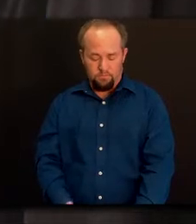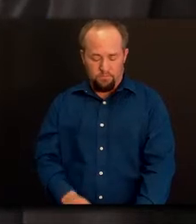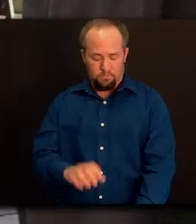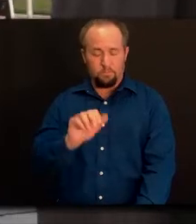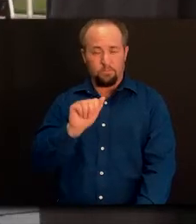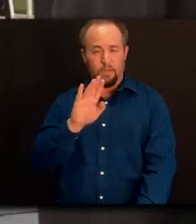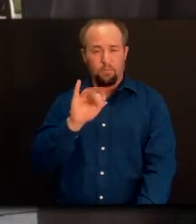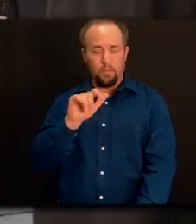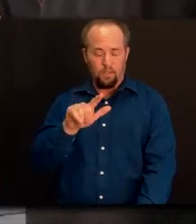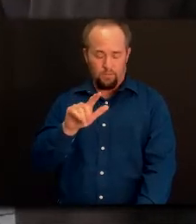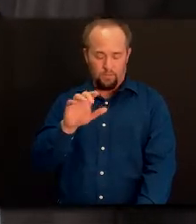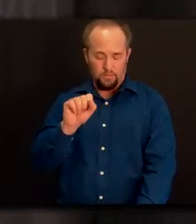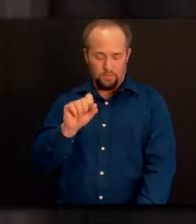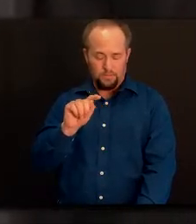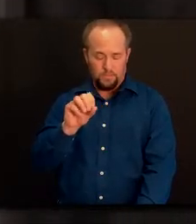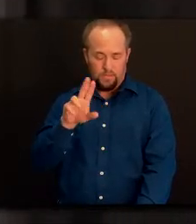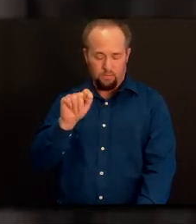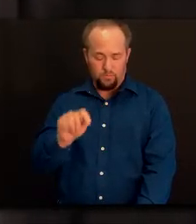Abigail Stout.